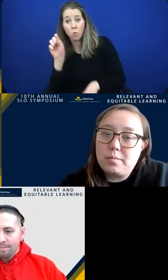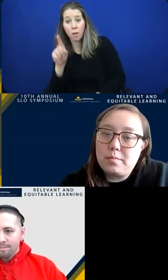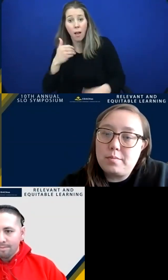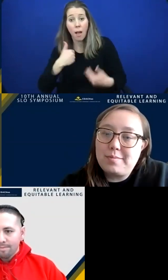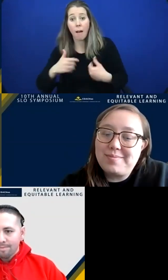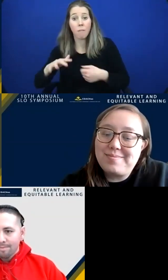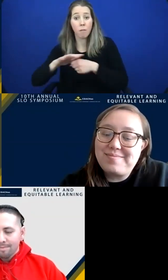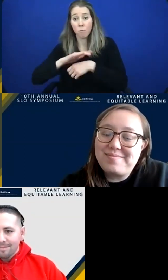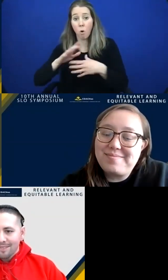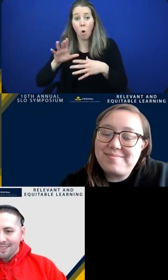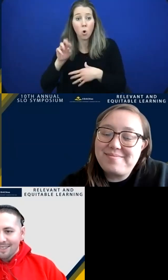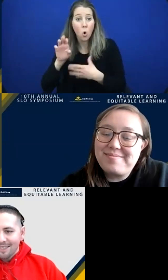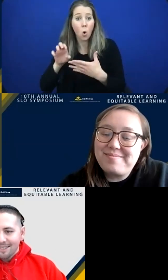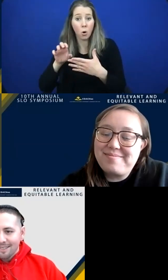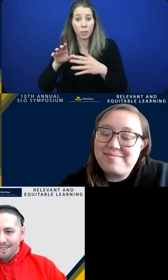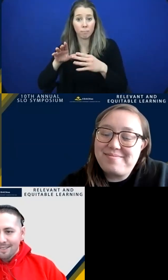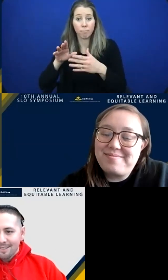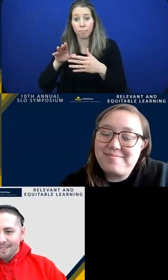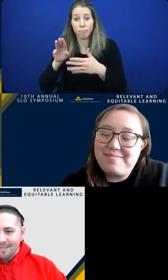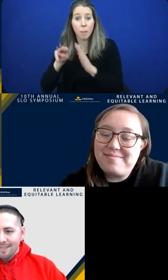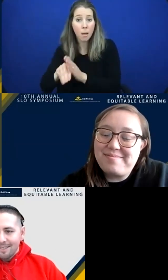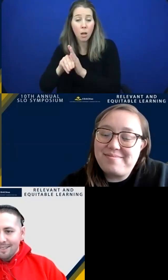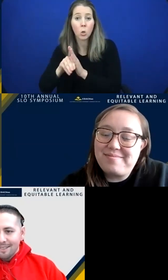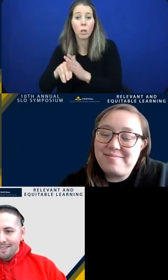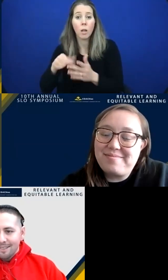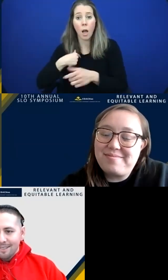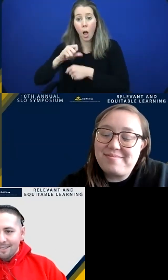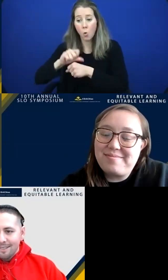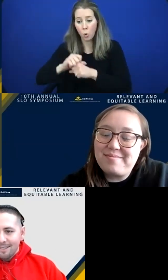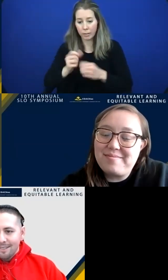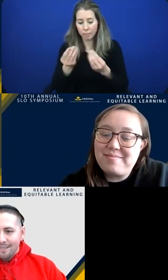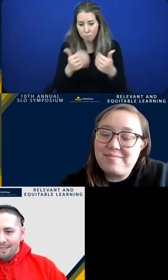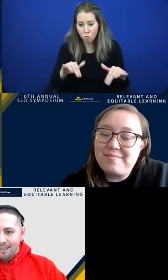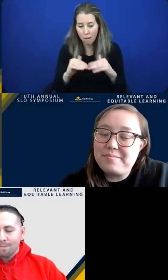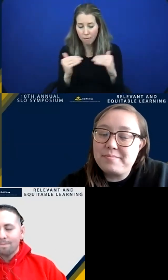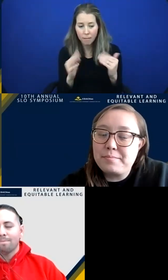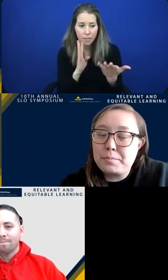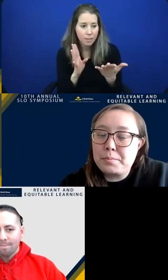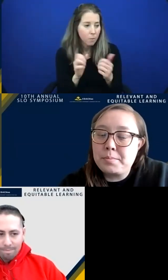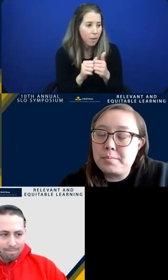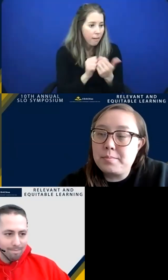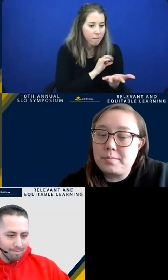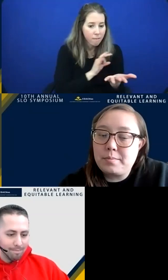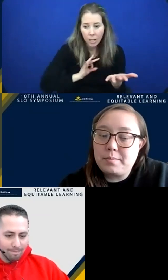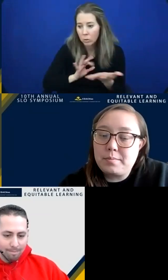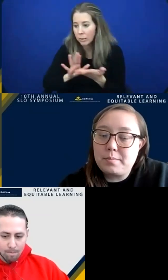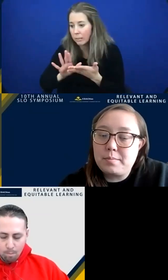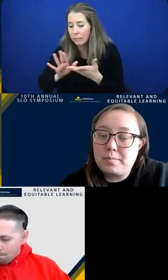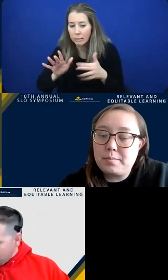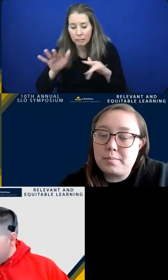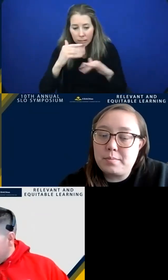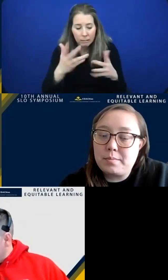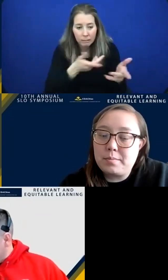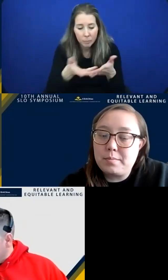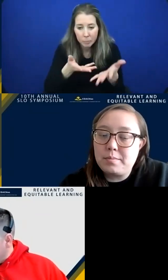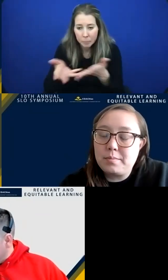court press model where I go, I work at the ground level, talking to the faculty and staff and reiterating to each and every one of them the role